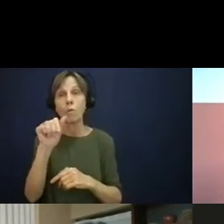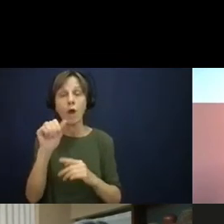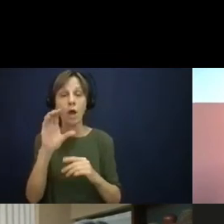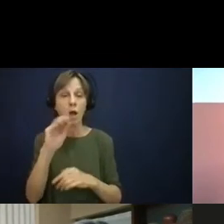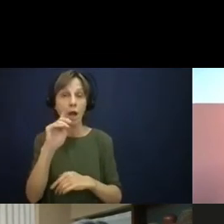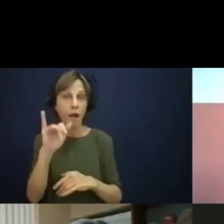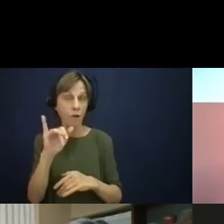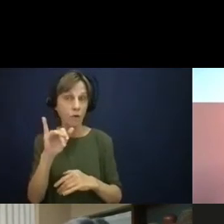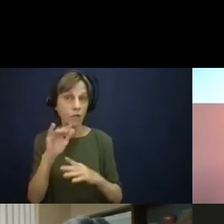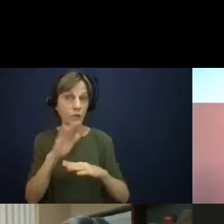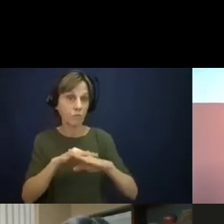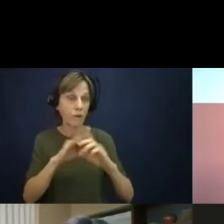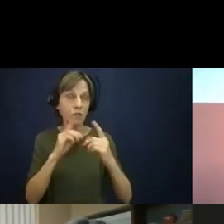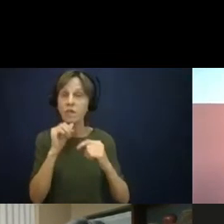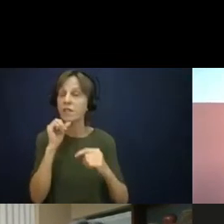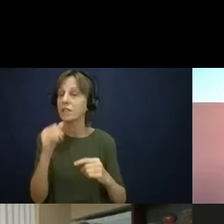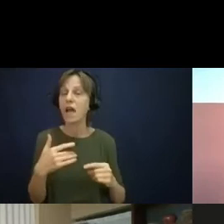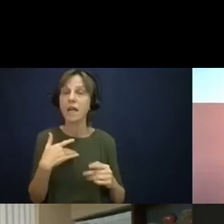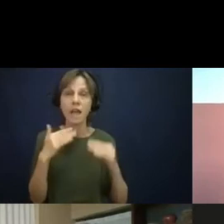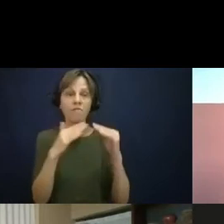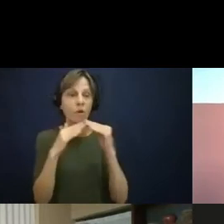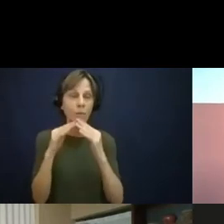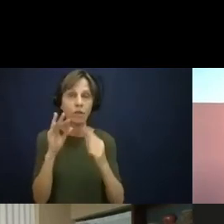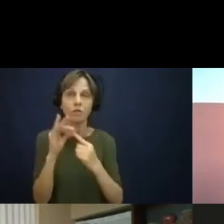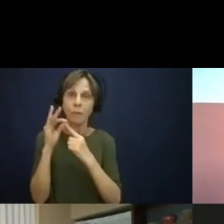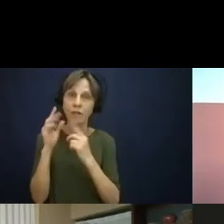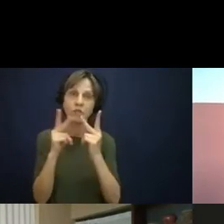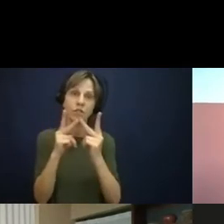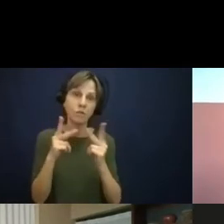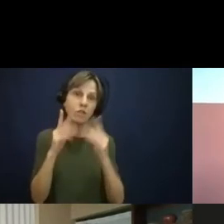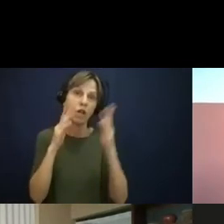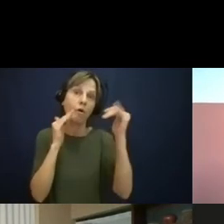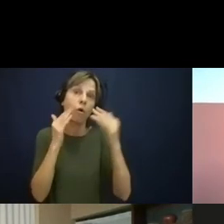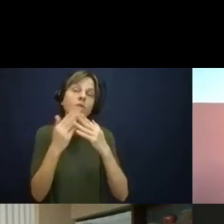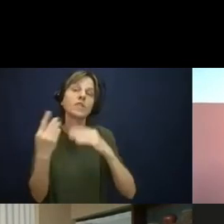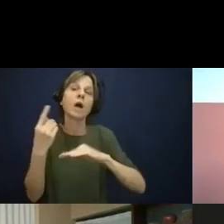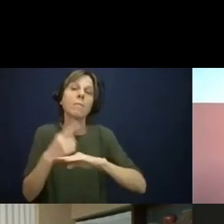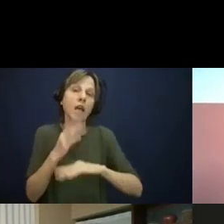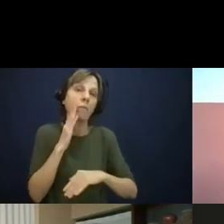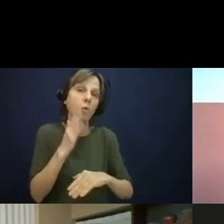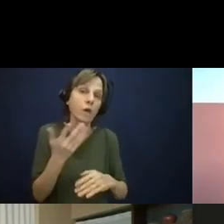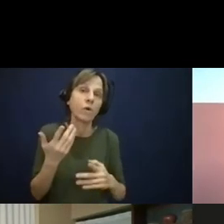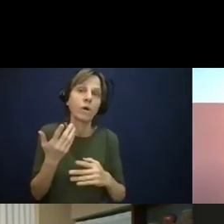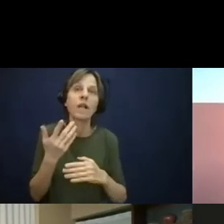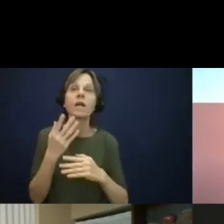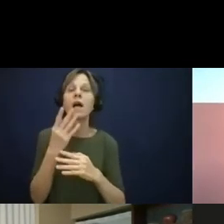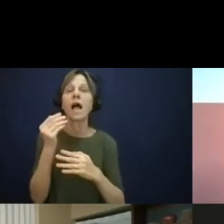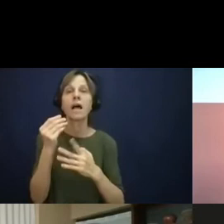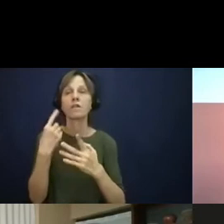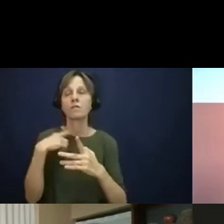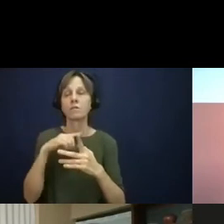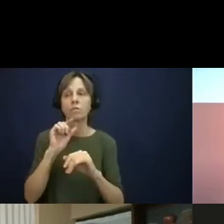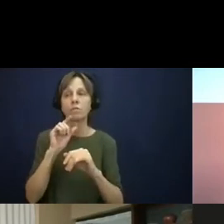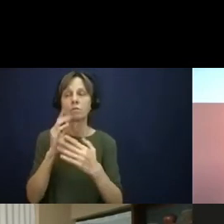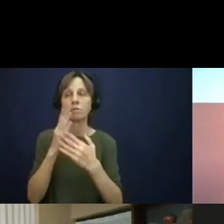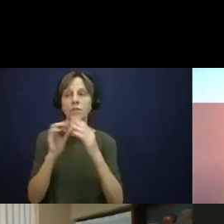paid peer specialist positions. I hope someday we will. The agencies we work with do. And I also think it's really